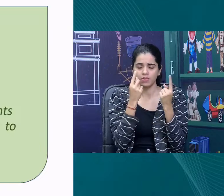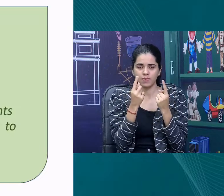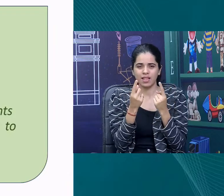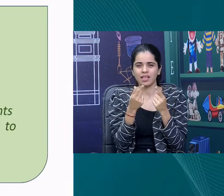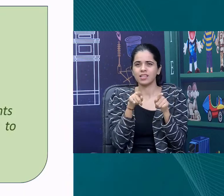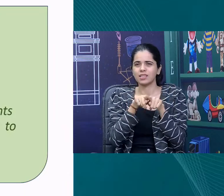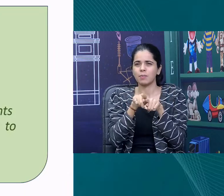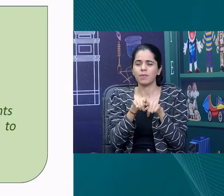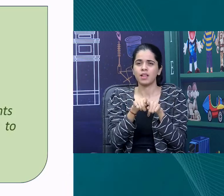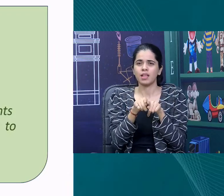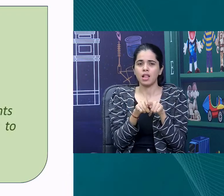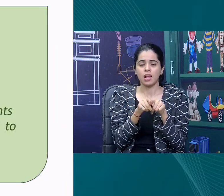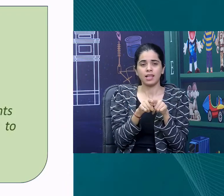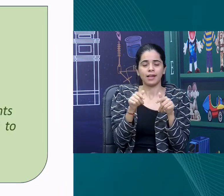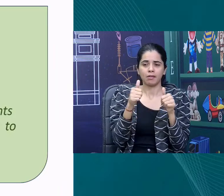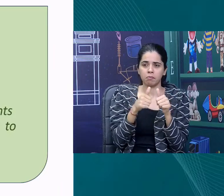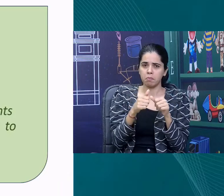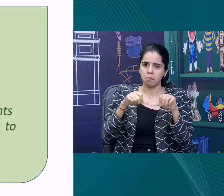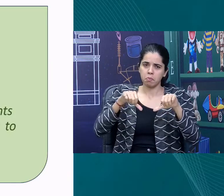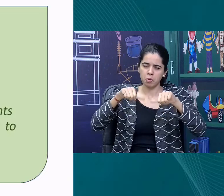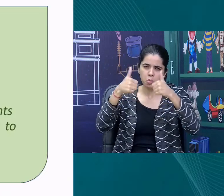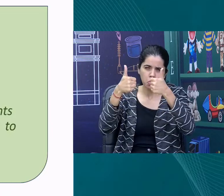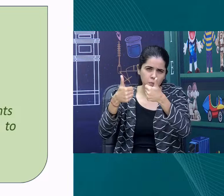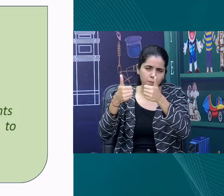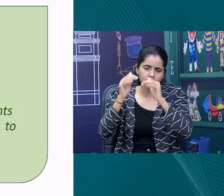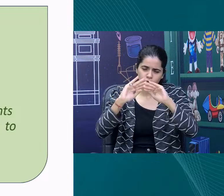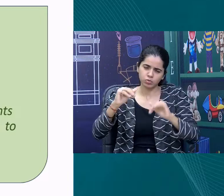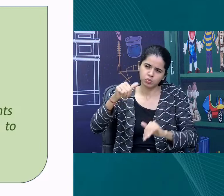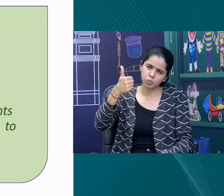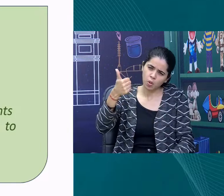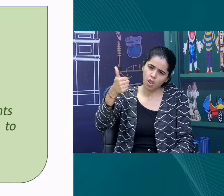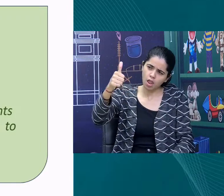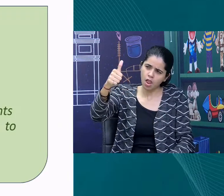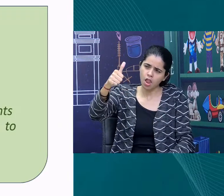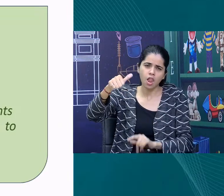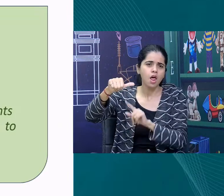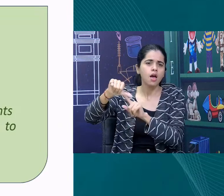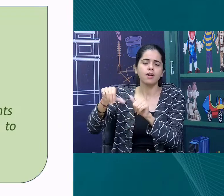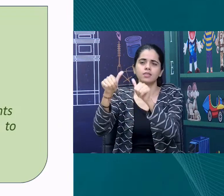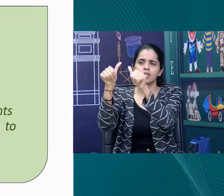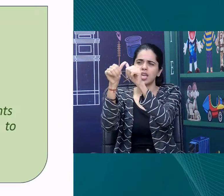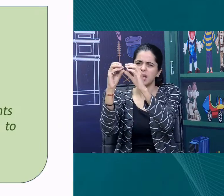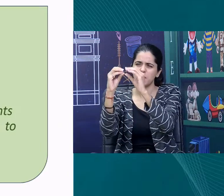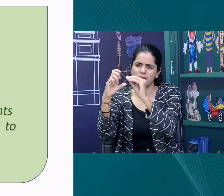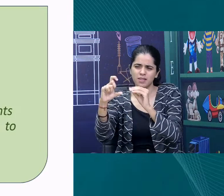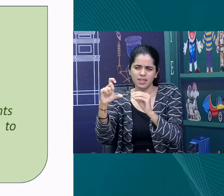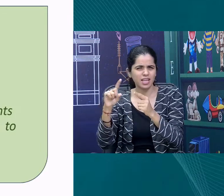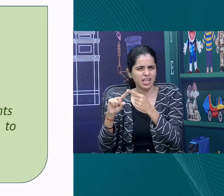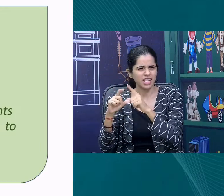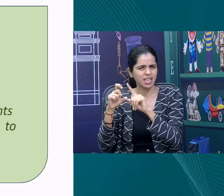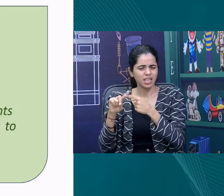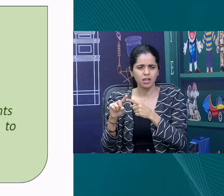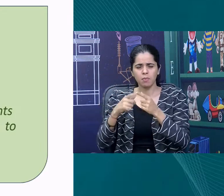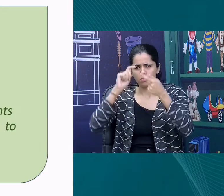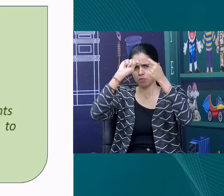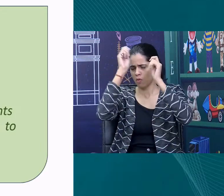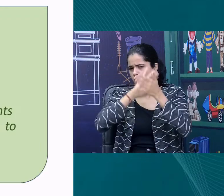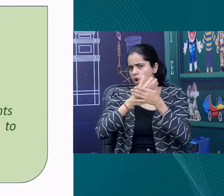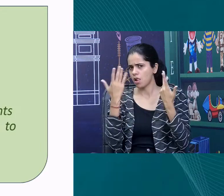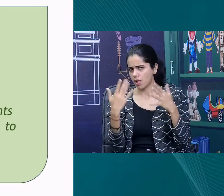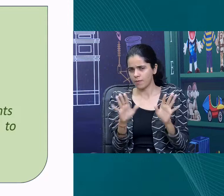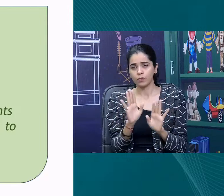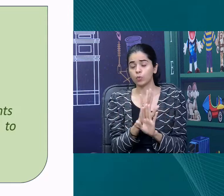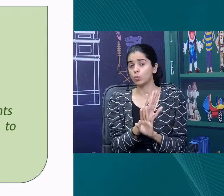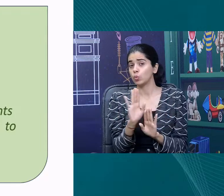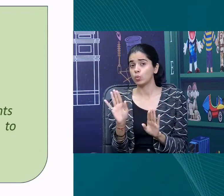grading. Grading and telling this is how much the student has mastered this content. The teacher's role finishes there. But here,